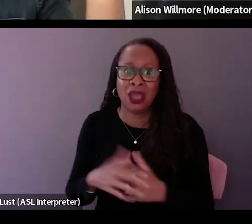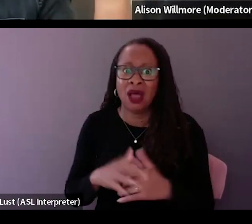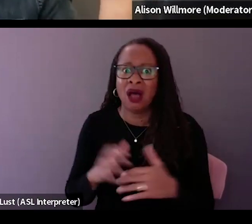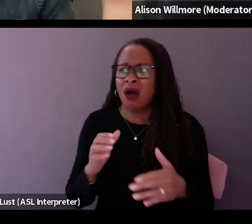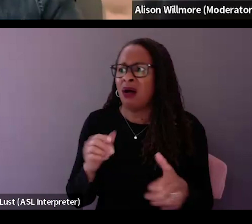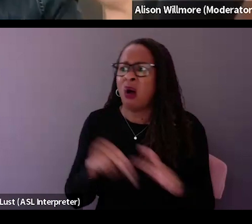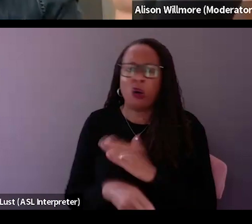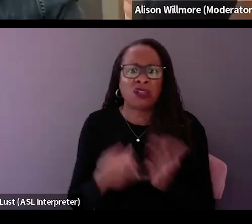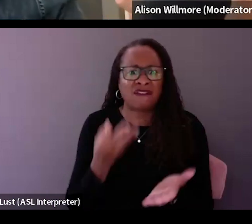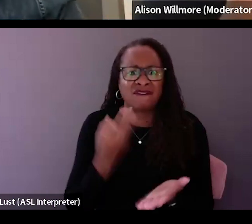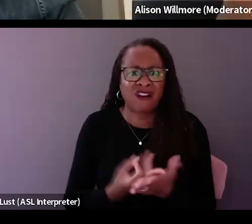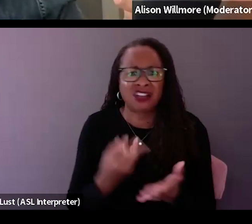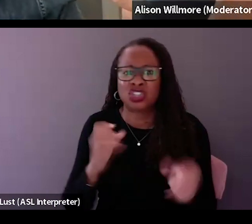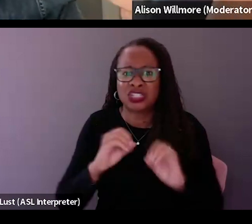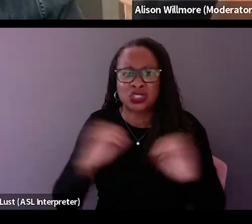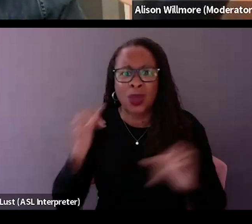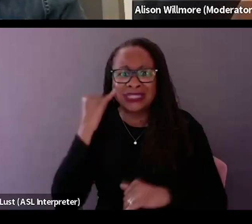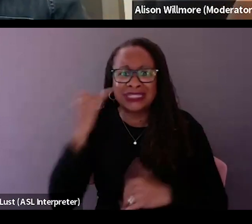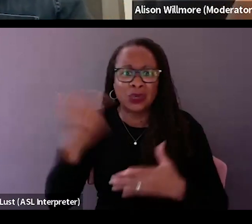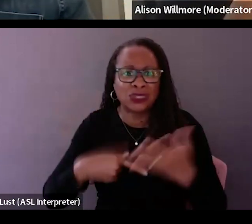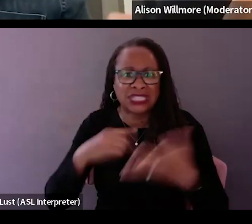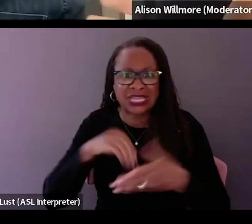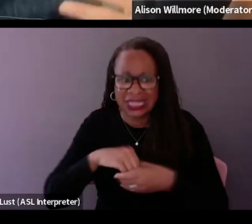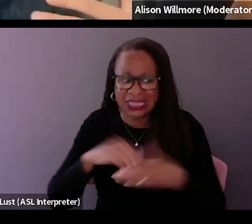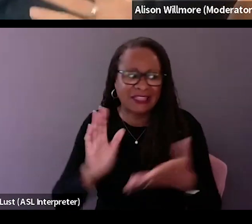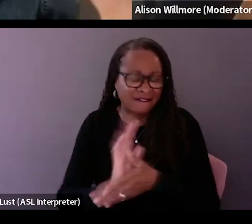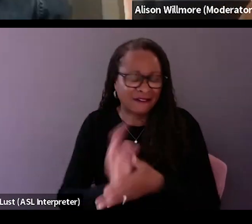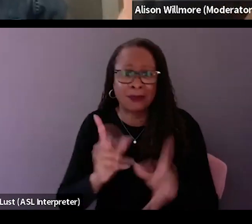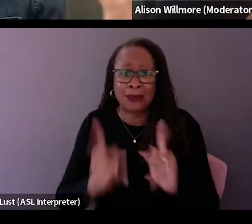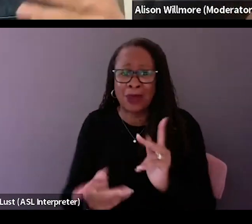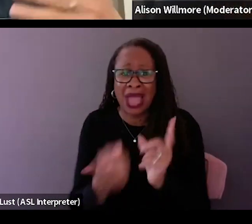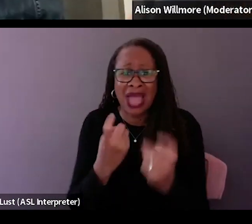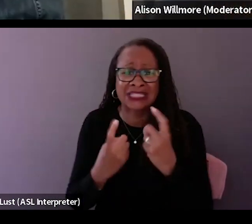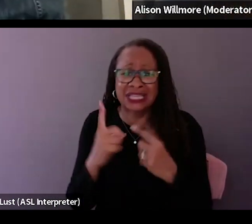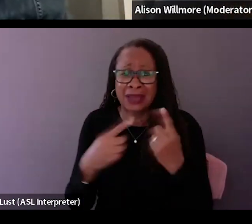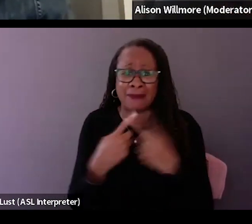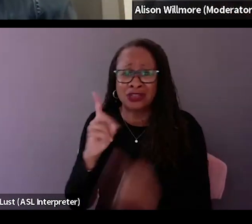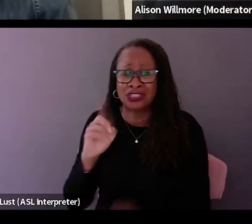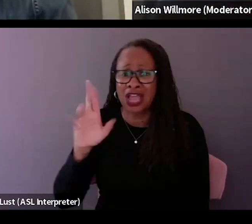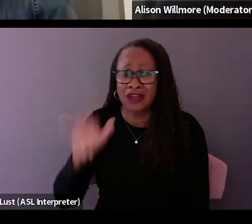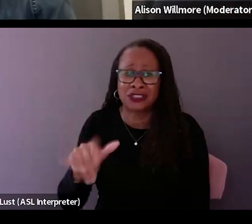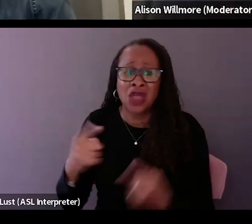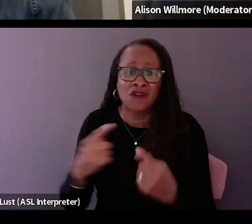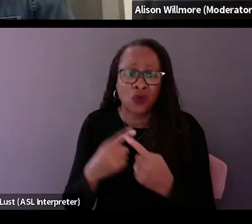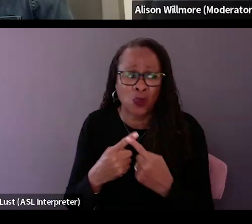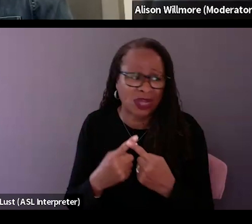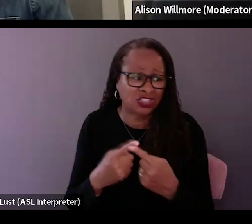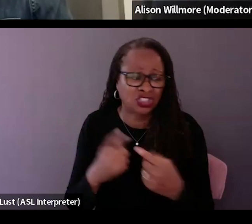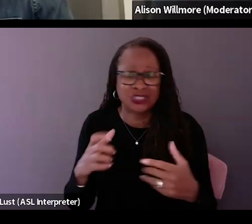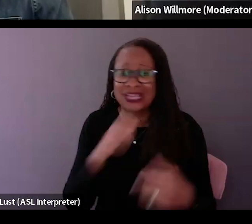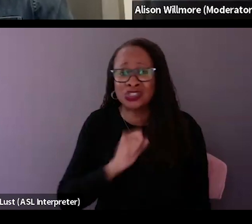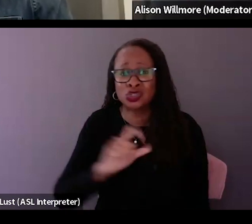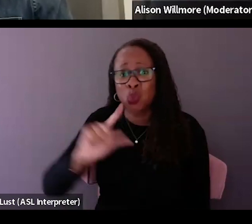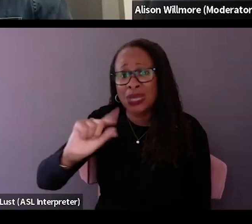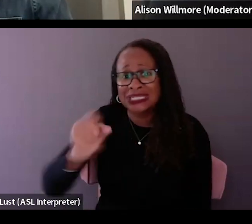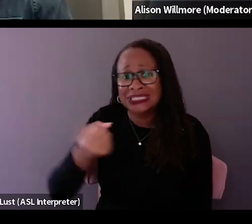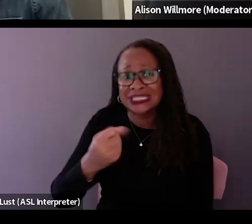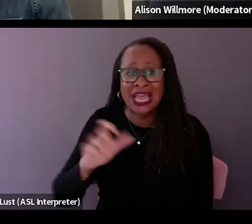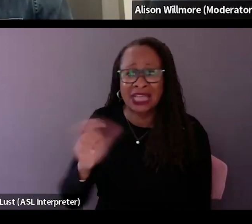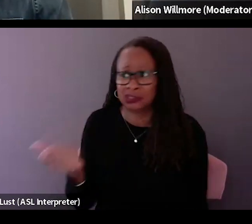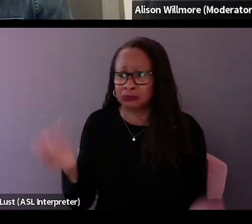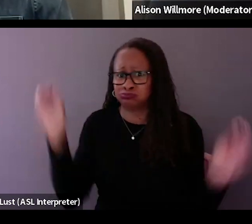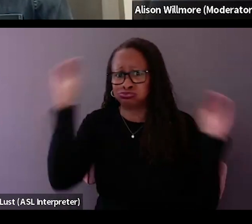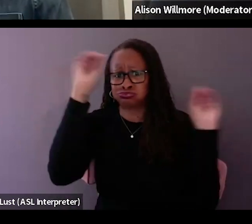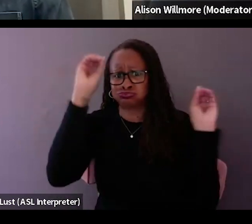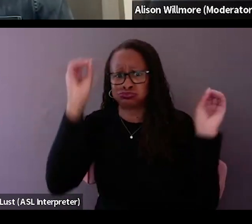are asking her questions about diaries from when she was in her 20s and she's clueless, so she doesn't know how to answer it. So he basically begged her to watch